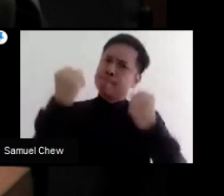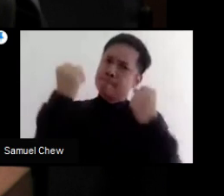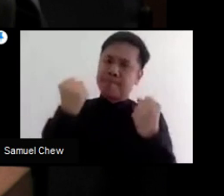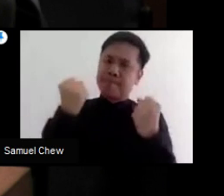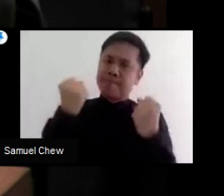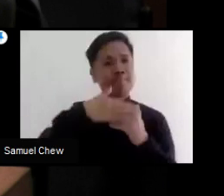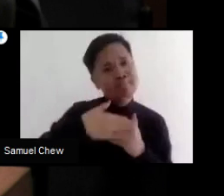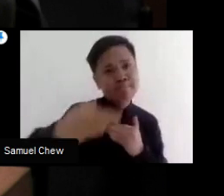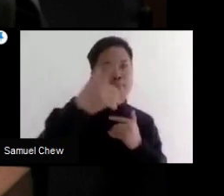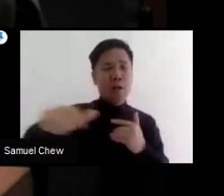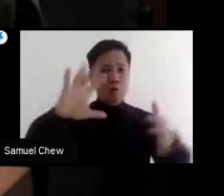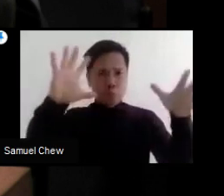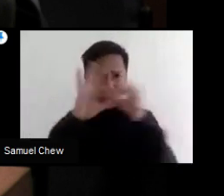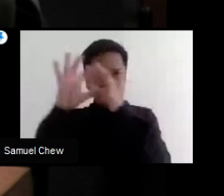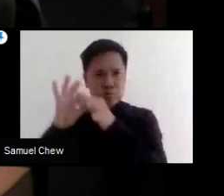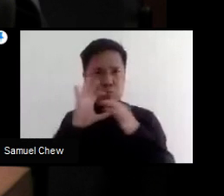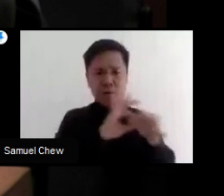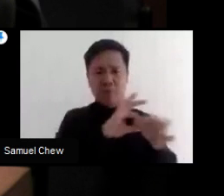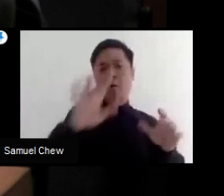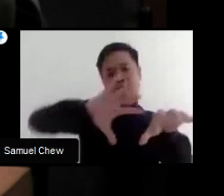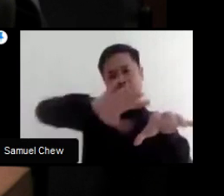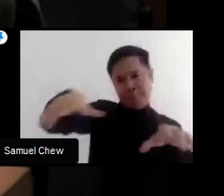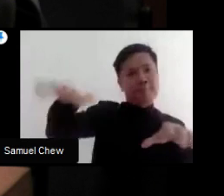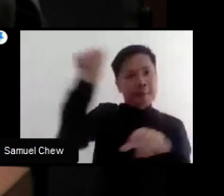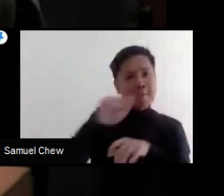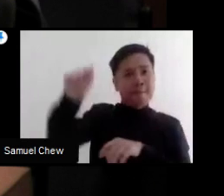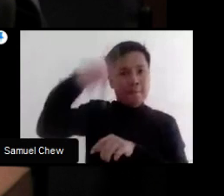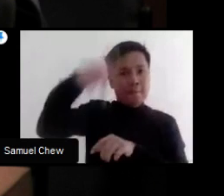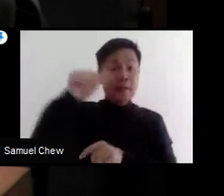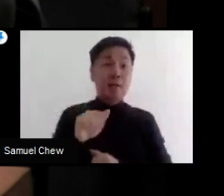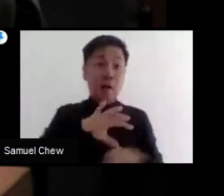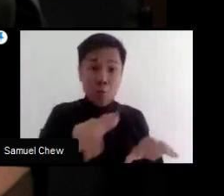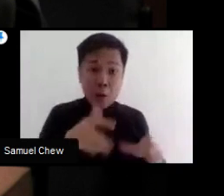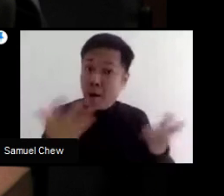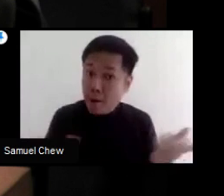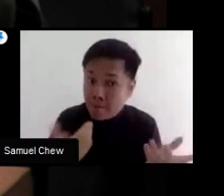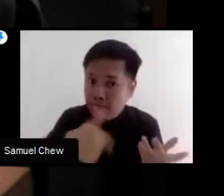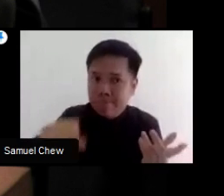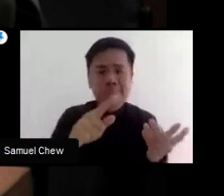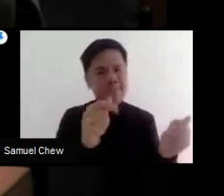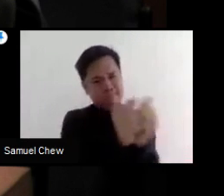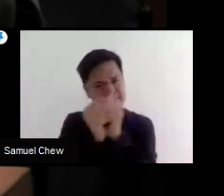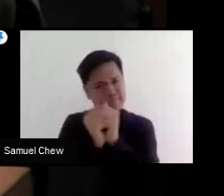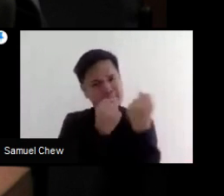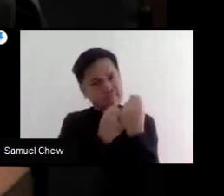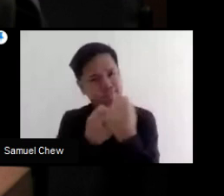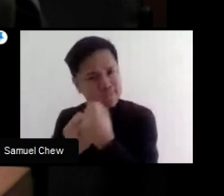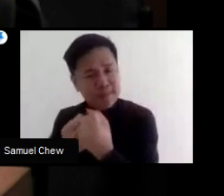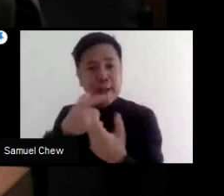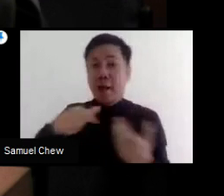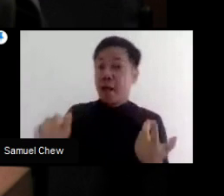international and regional levels. Countries and the international community should continue to strengthen exchange of experiences and policy dialogue, adhere